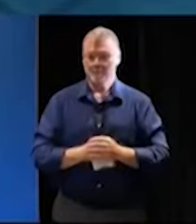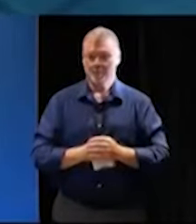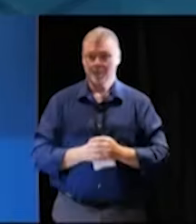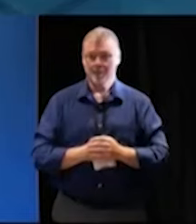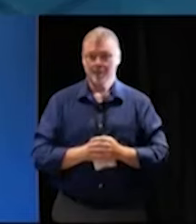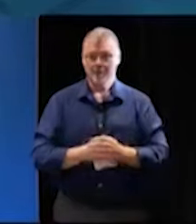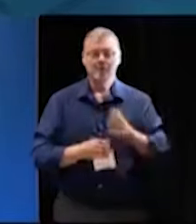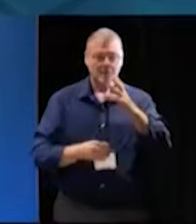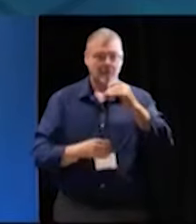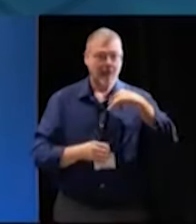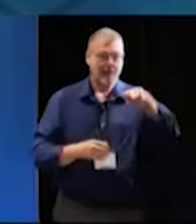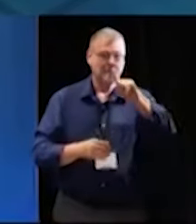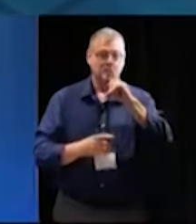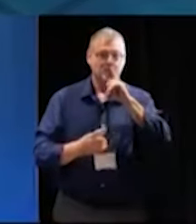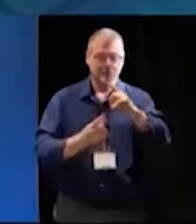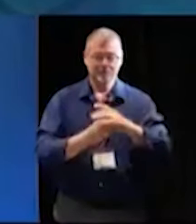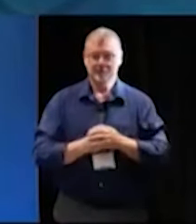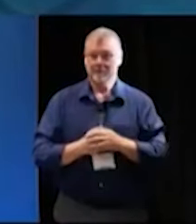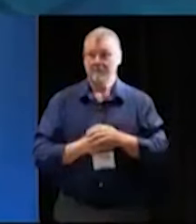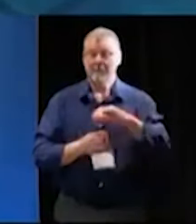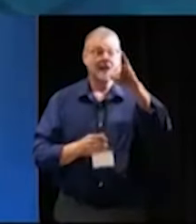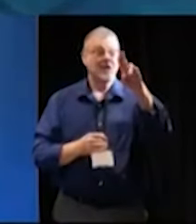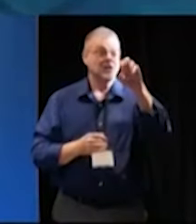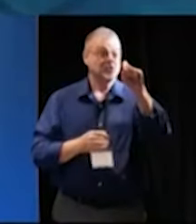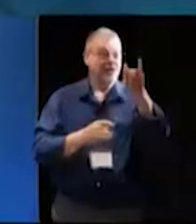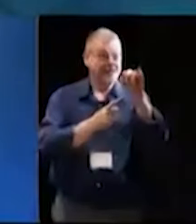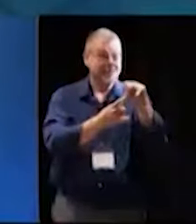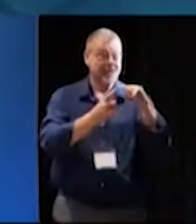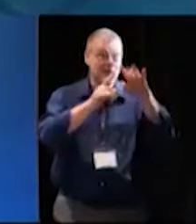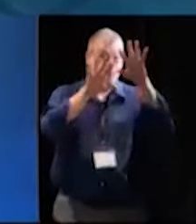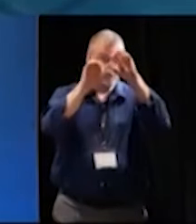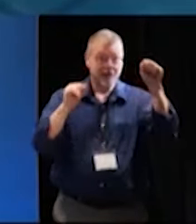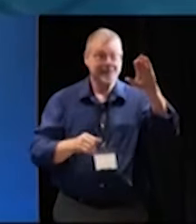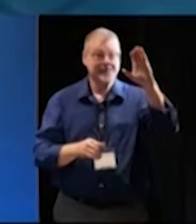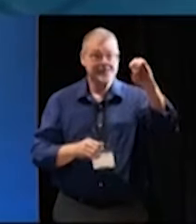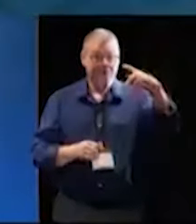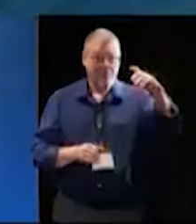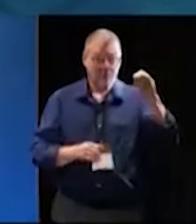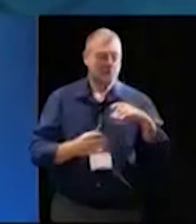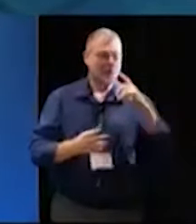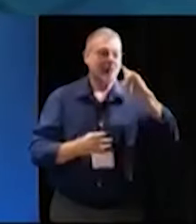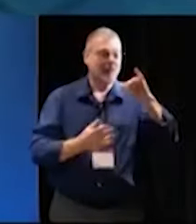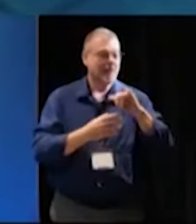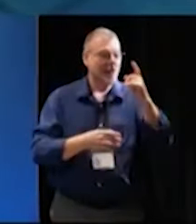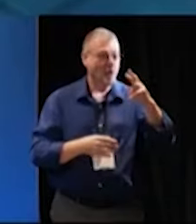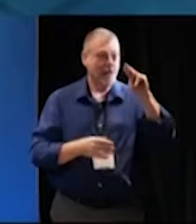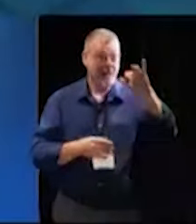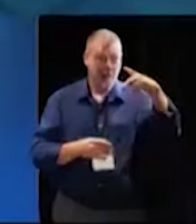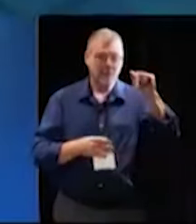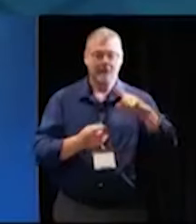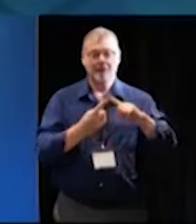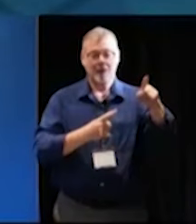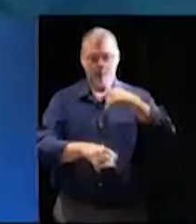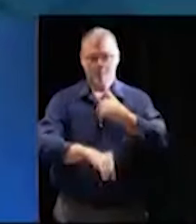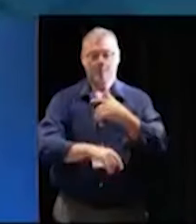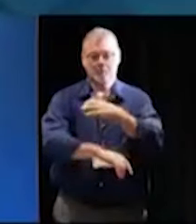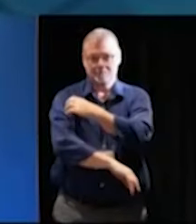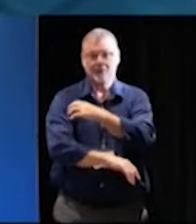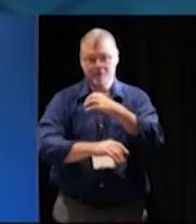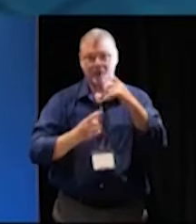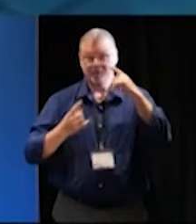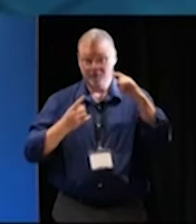president and CEO of NYSERDA. Justin Driscoll, the president and CEO of NYPA. Yes, one of our great original power sources